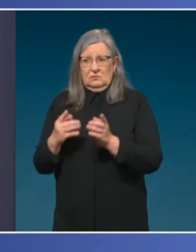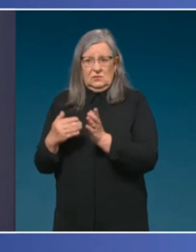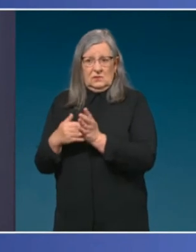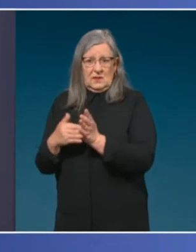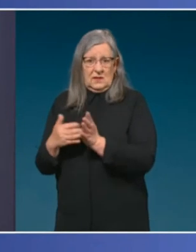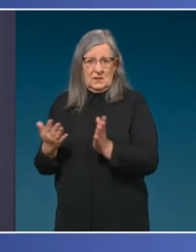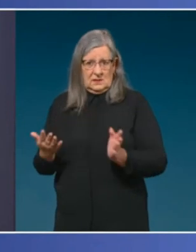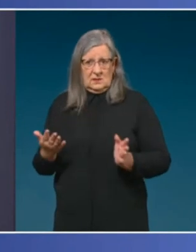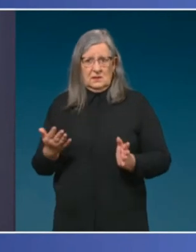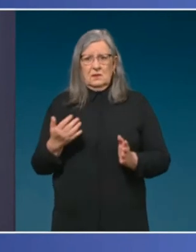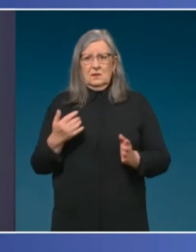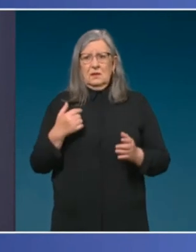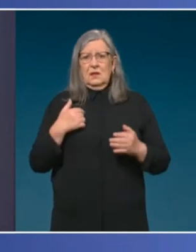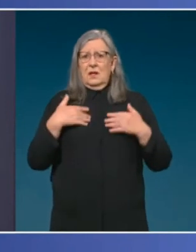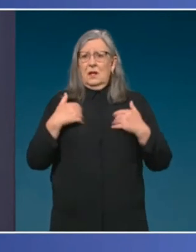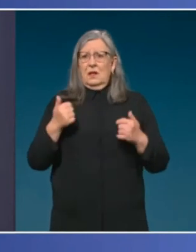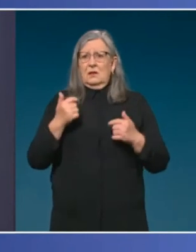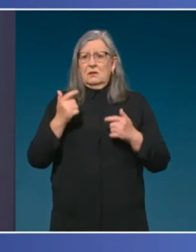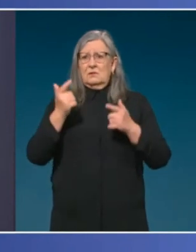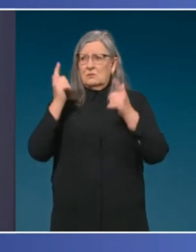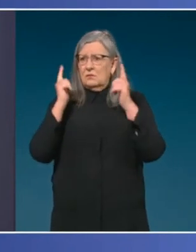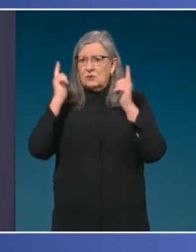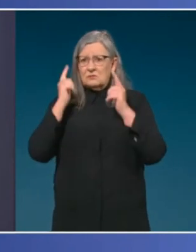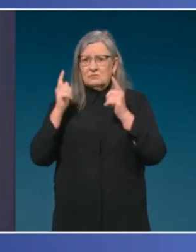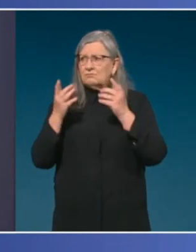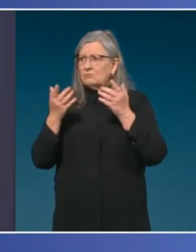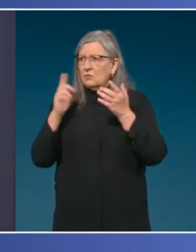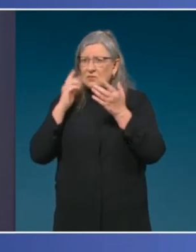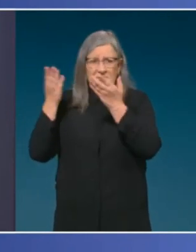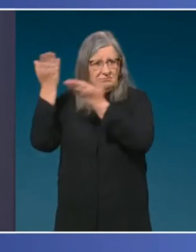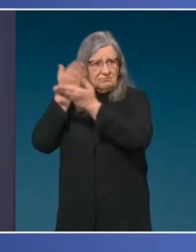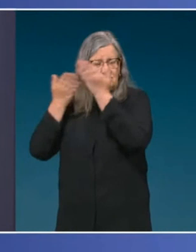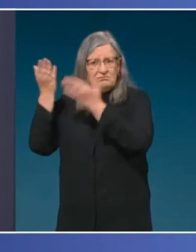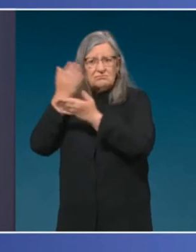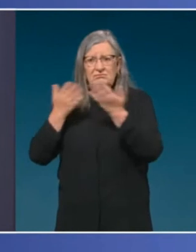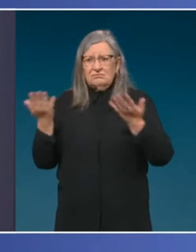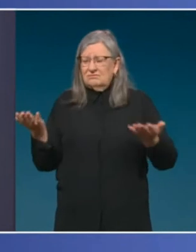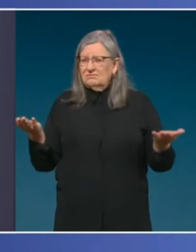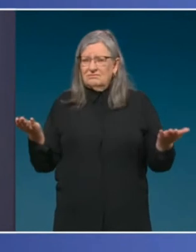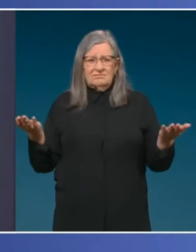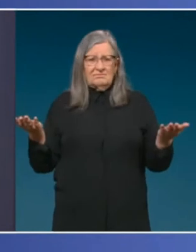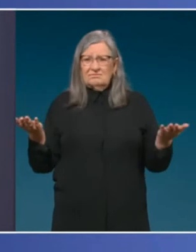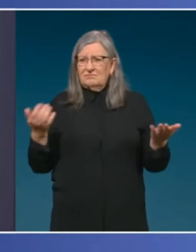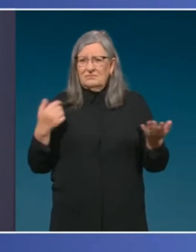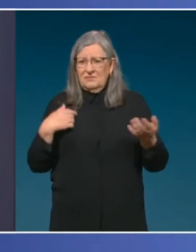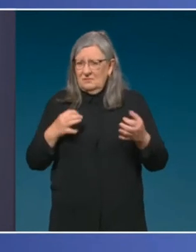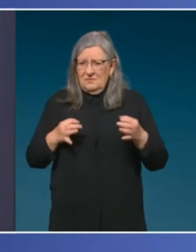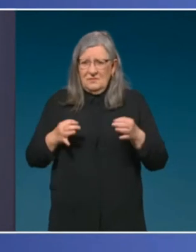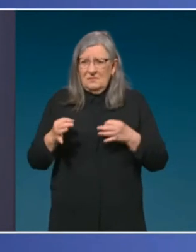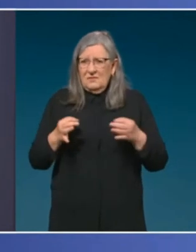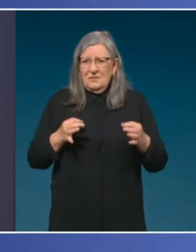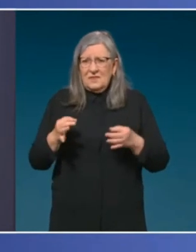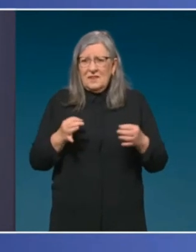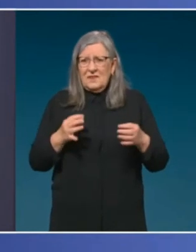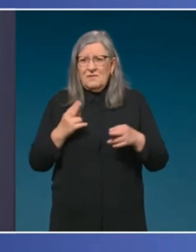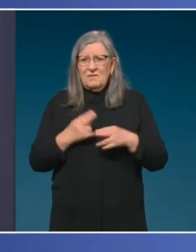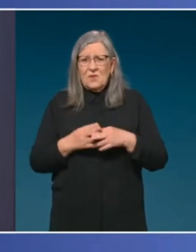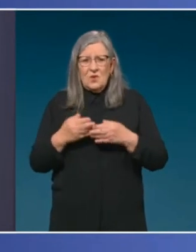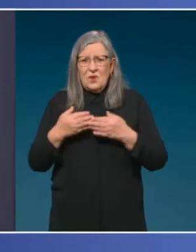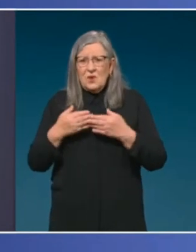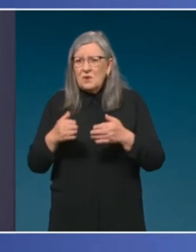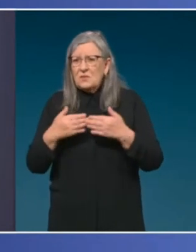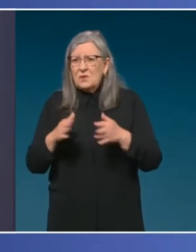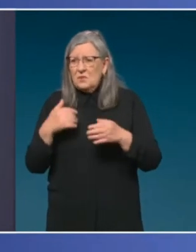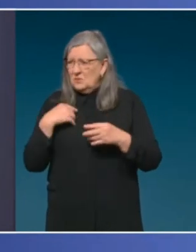And so the national plan is always under constant review at this point in time. The next phases